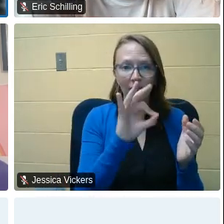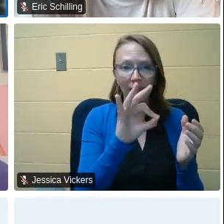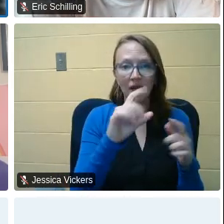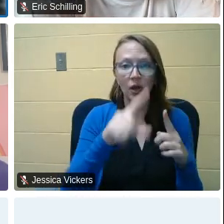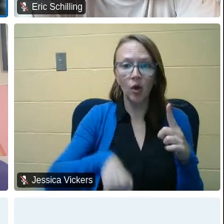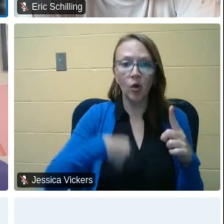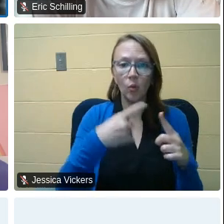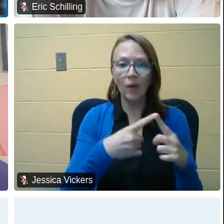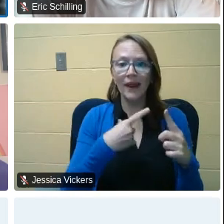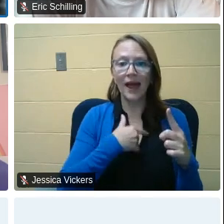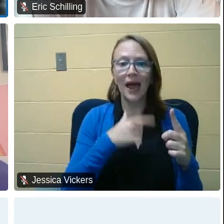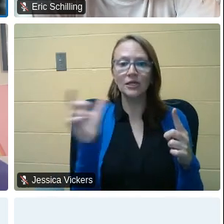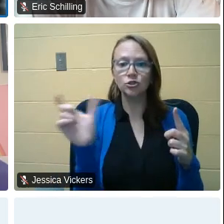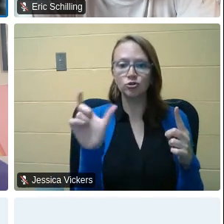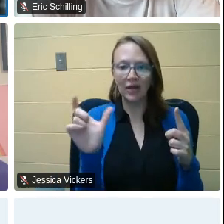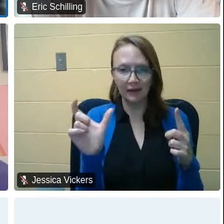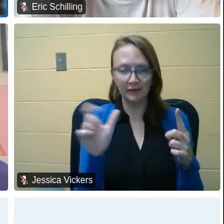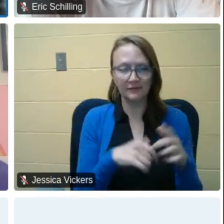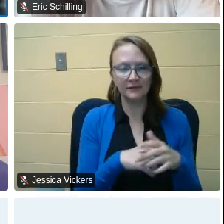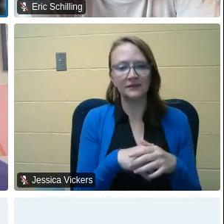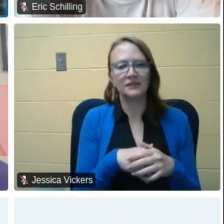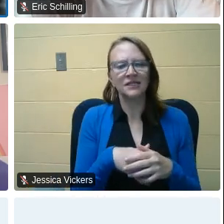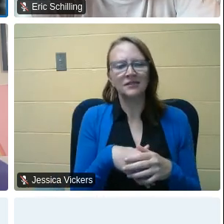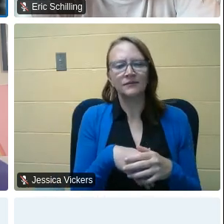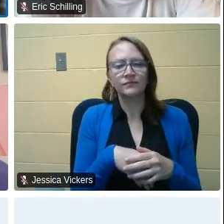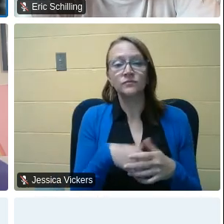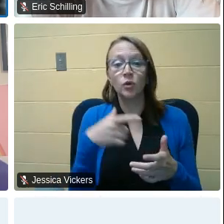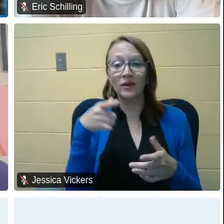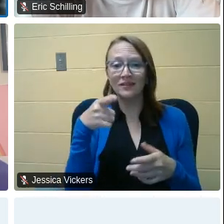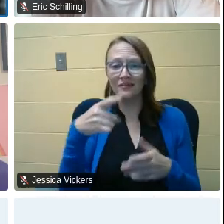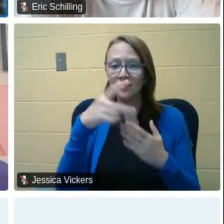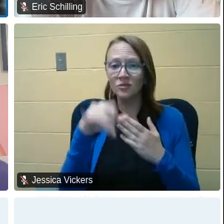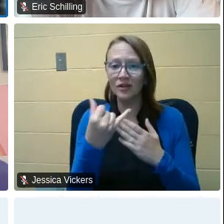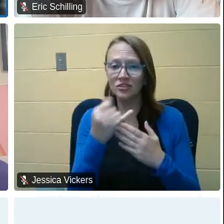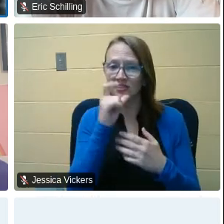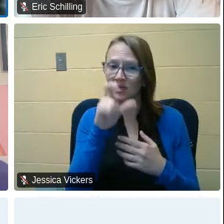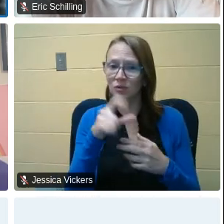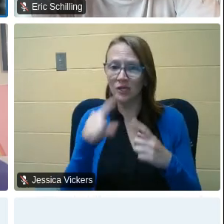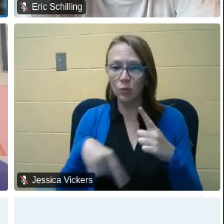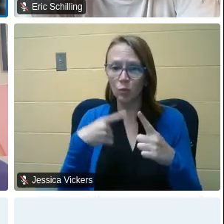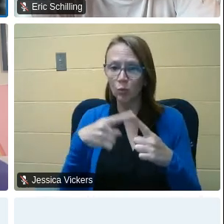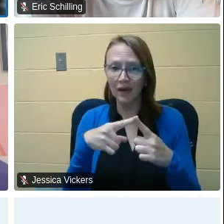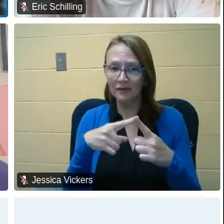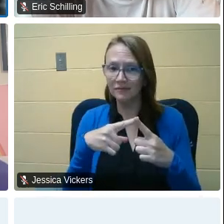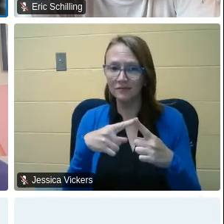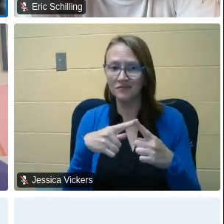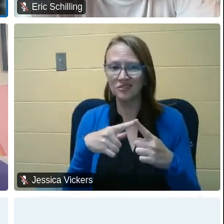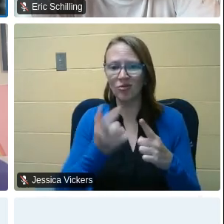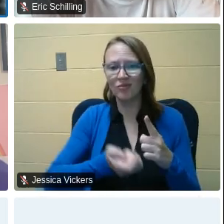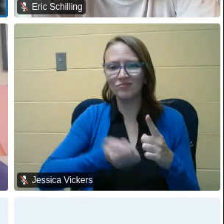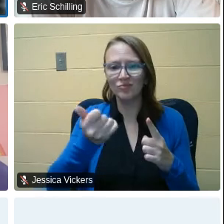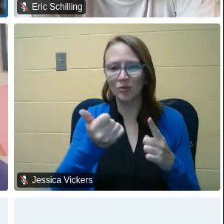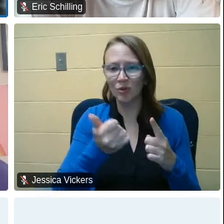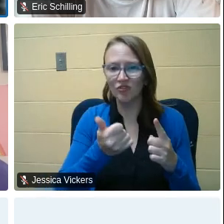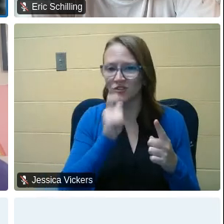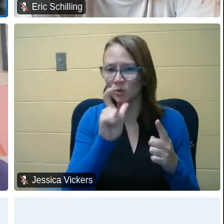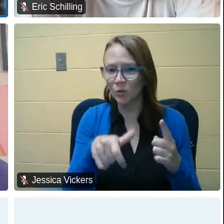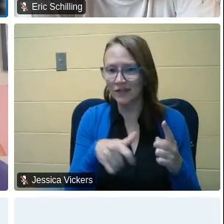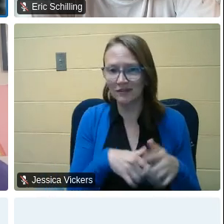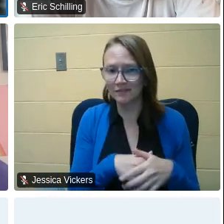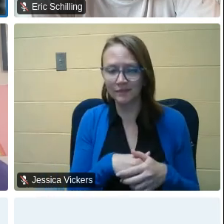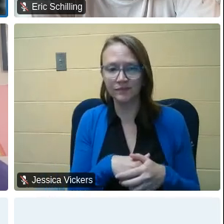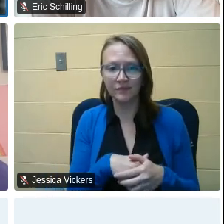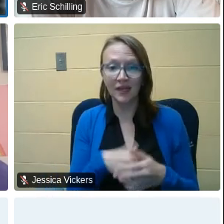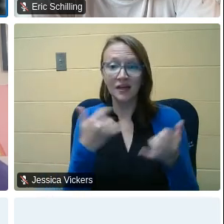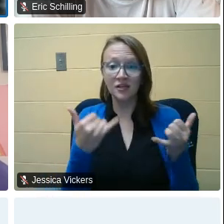I shake block. So I'll drag that one out. In this project, I don't need the when the play button is pressed. So I'm just going to take that one and put it back. But